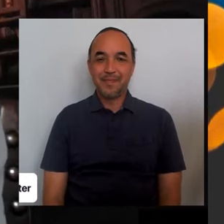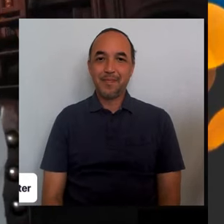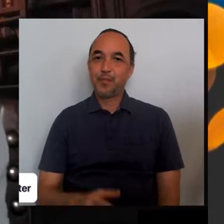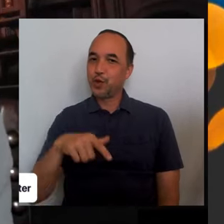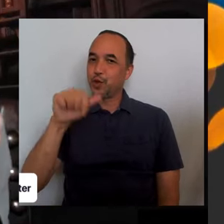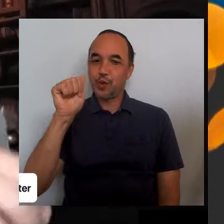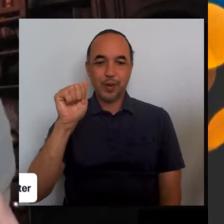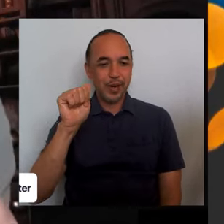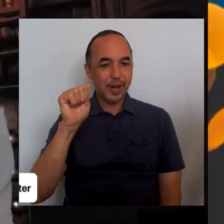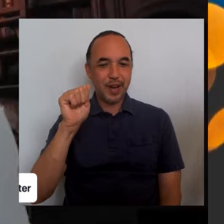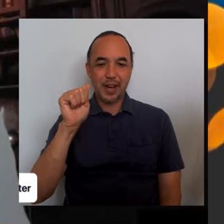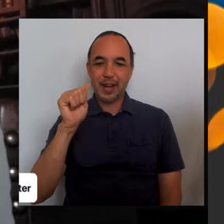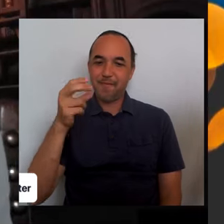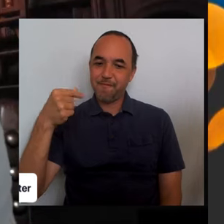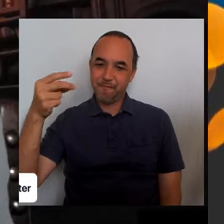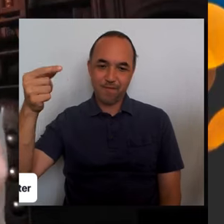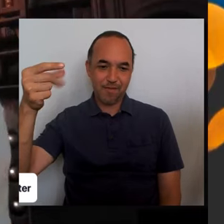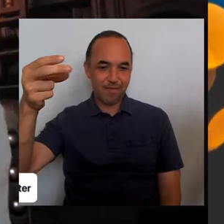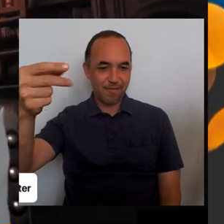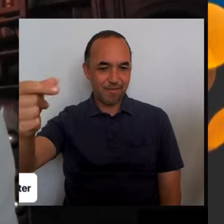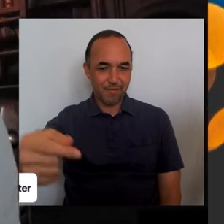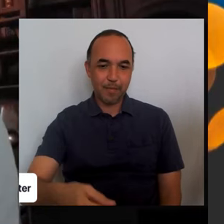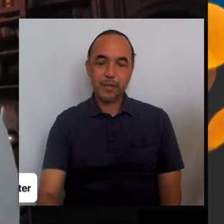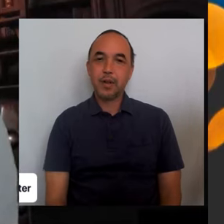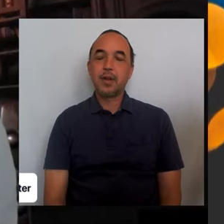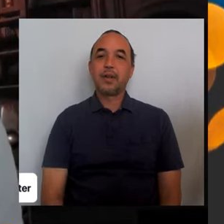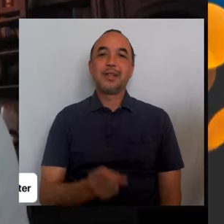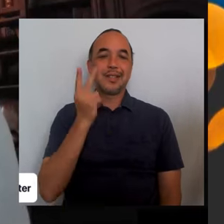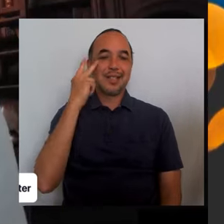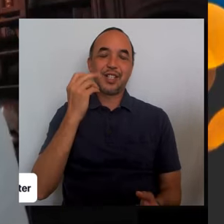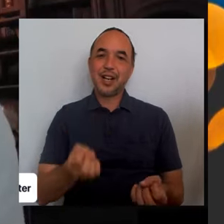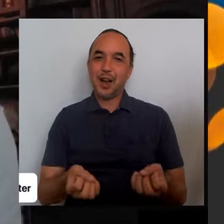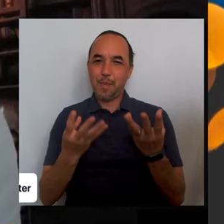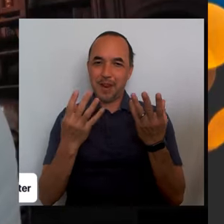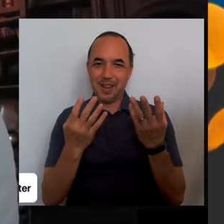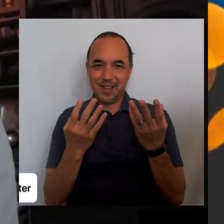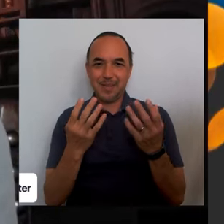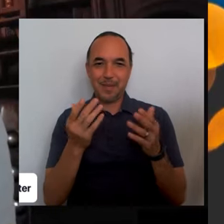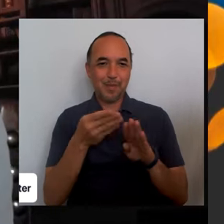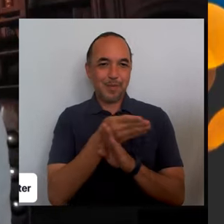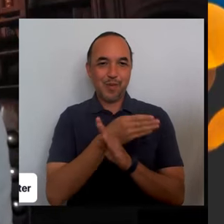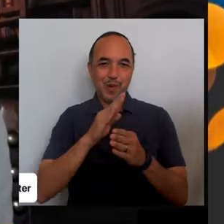just like a lightning round, and we'll see if we can get to as many as possible before we have to wrap here.